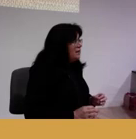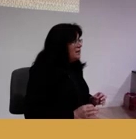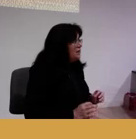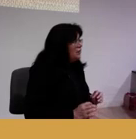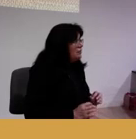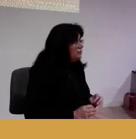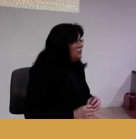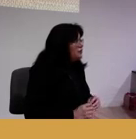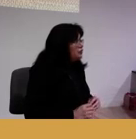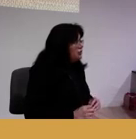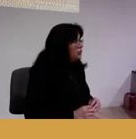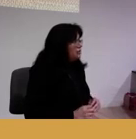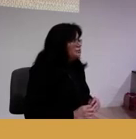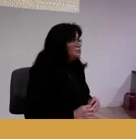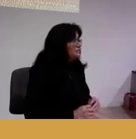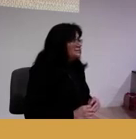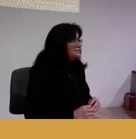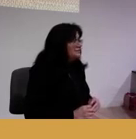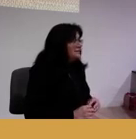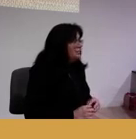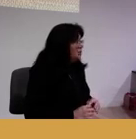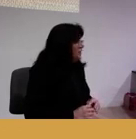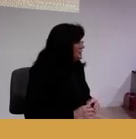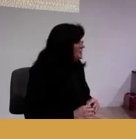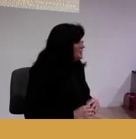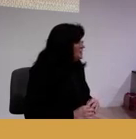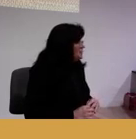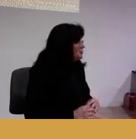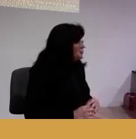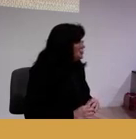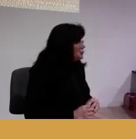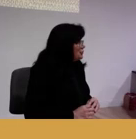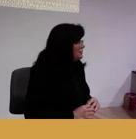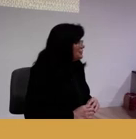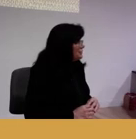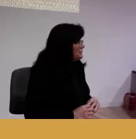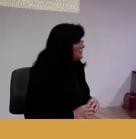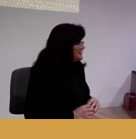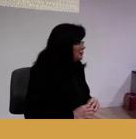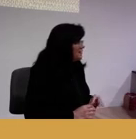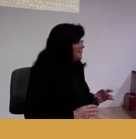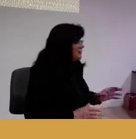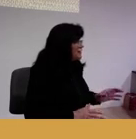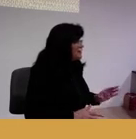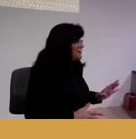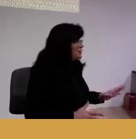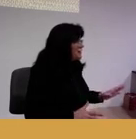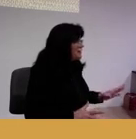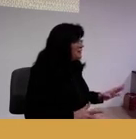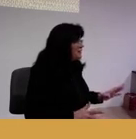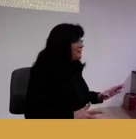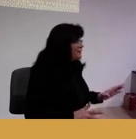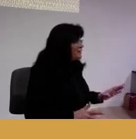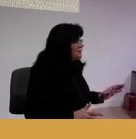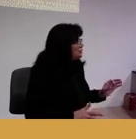and our very strong bias towards simply having things our own